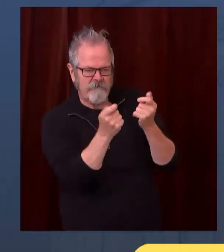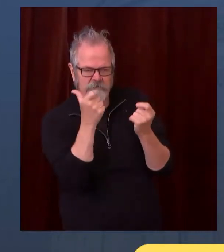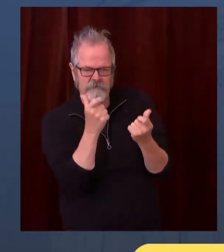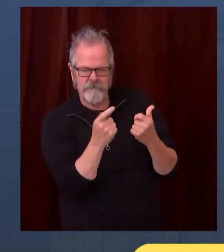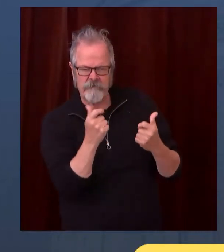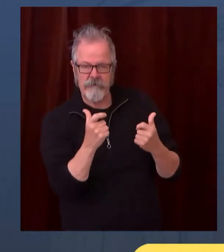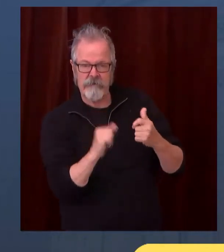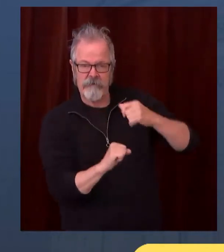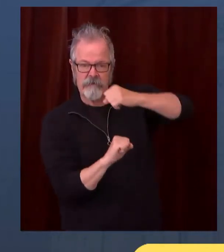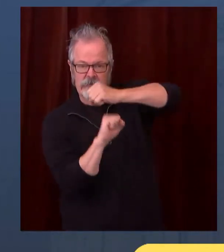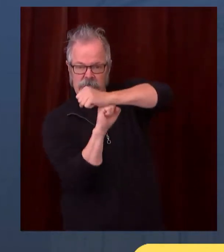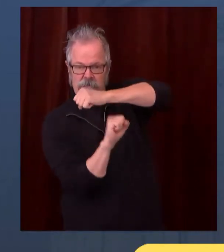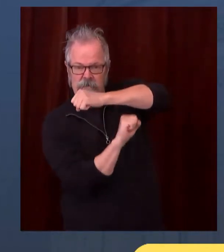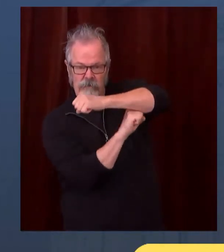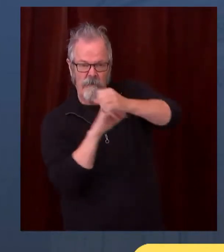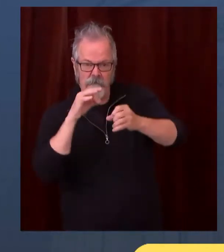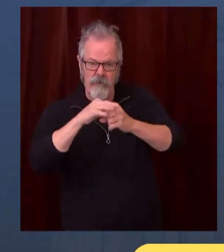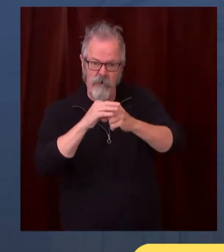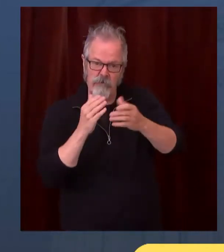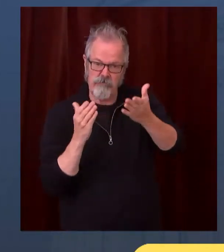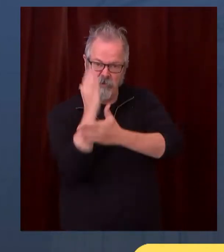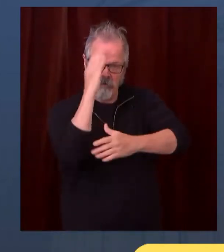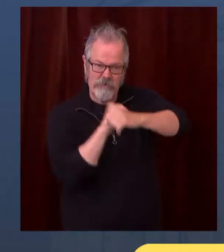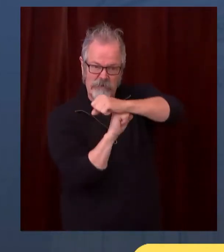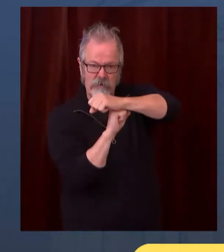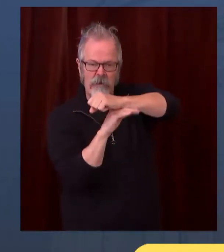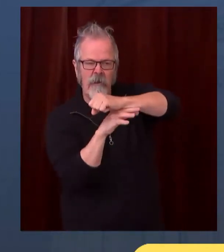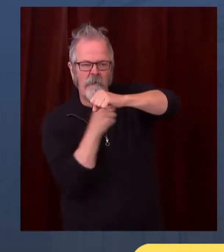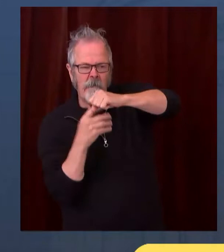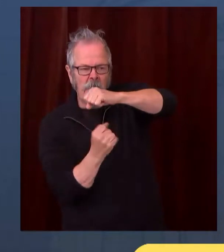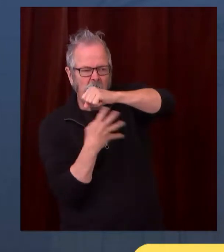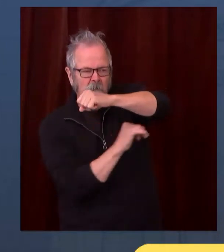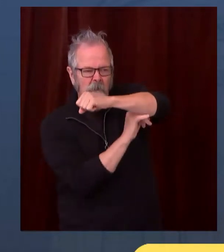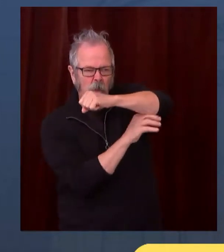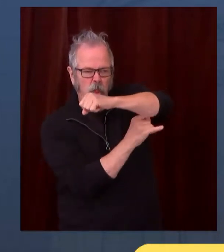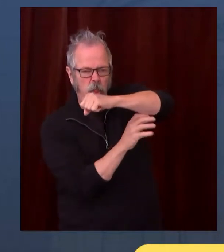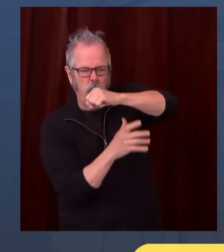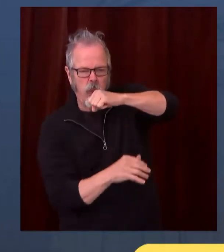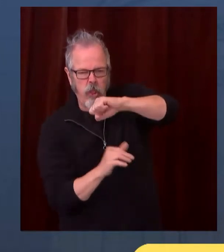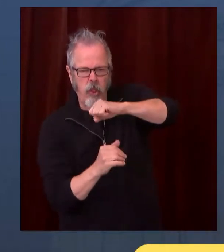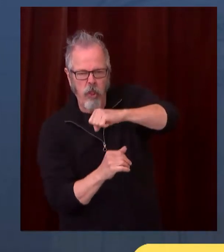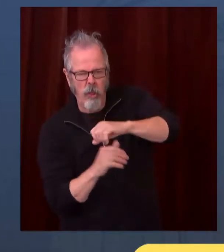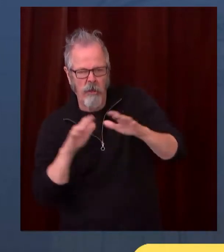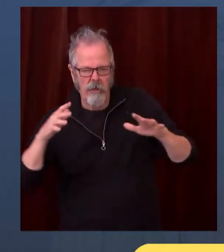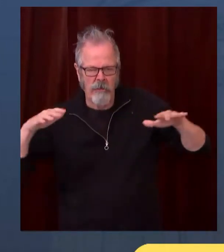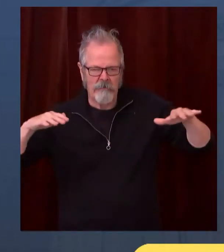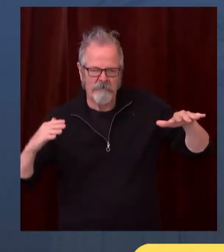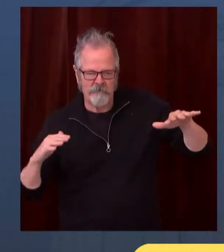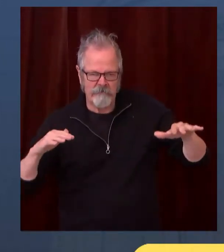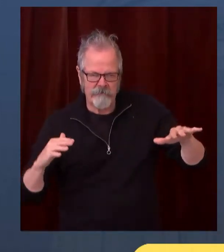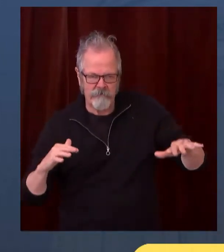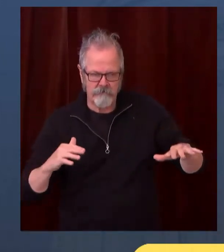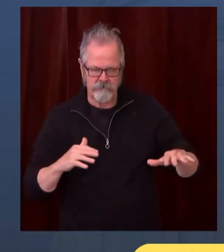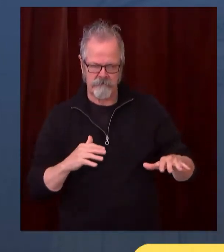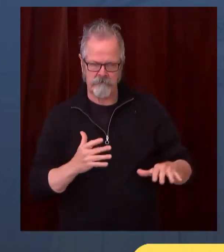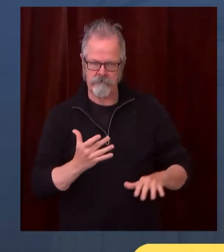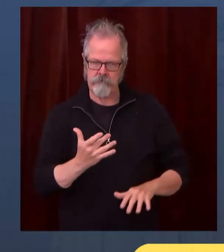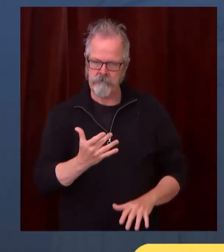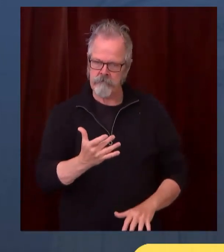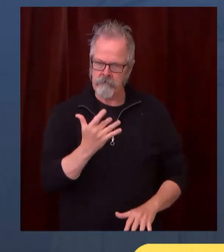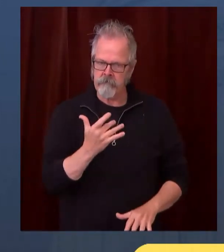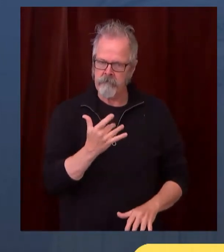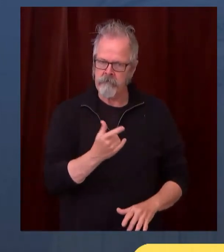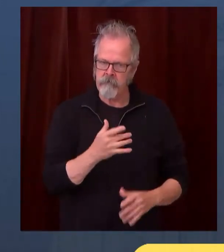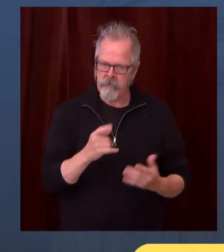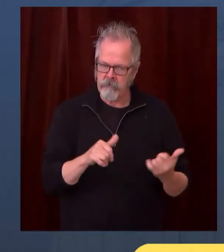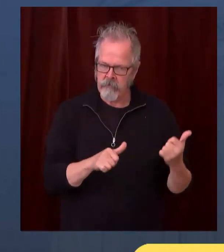or Texas or anywhere else for that matter is an injury to our citizens as well, because we're all part of that national democracy. It is